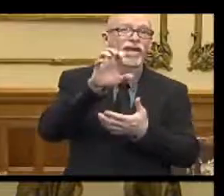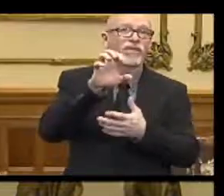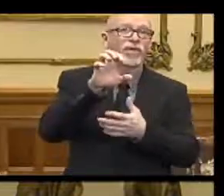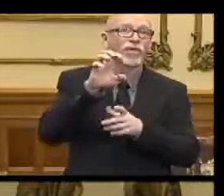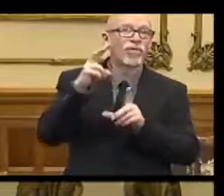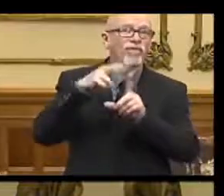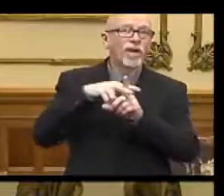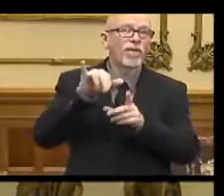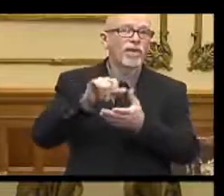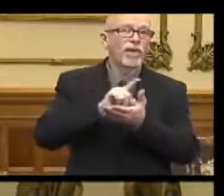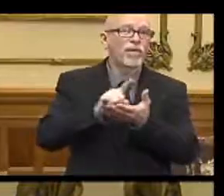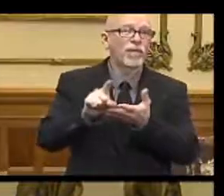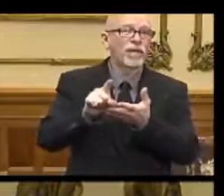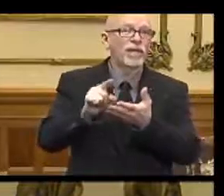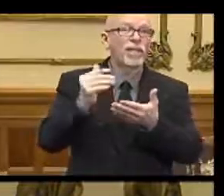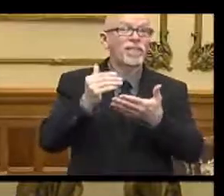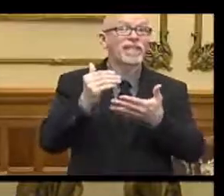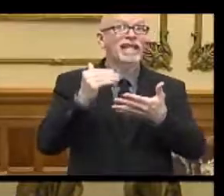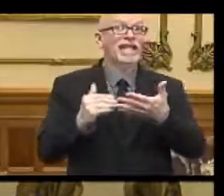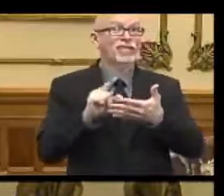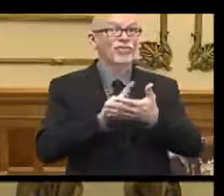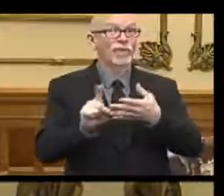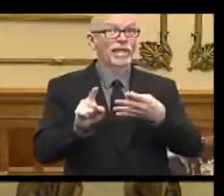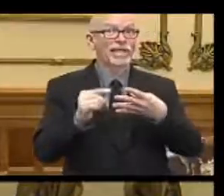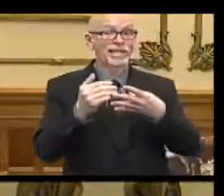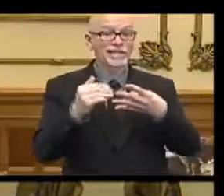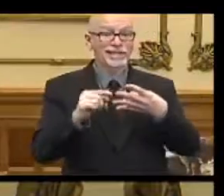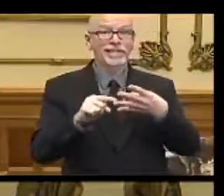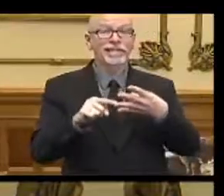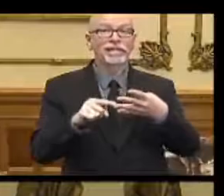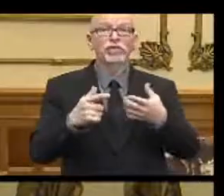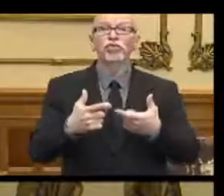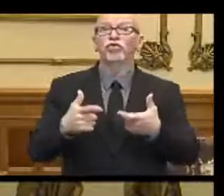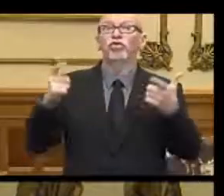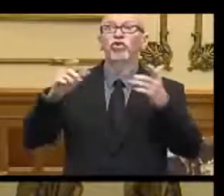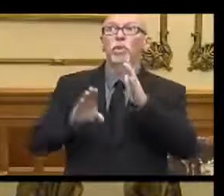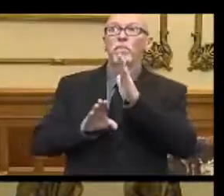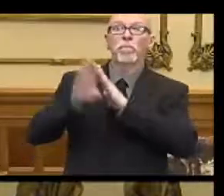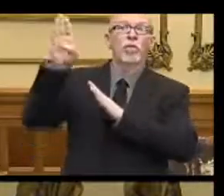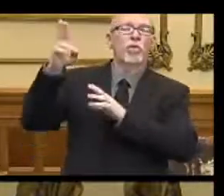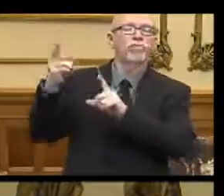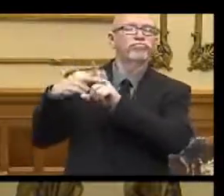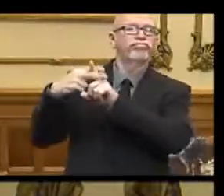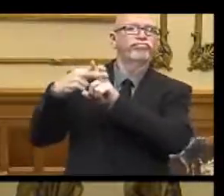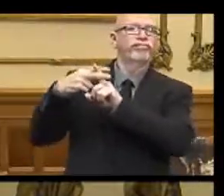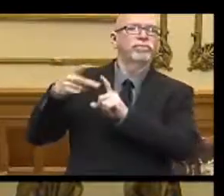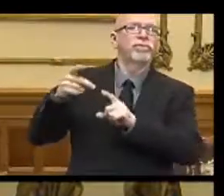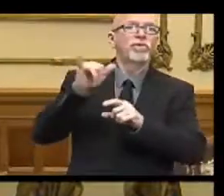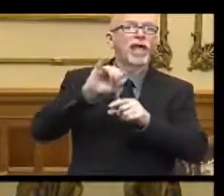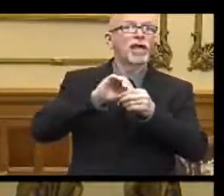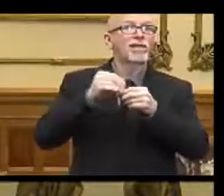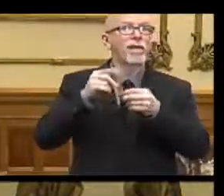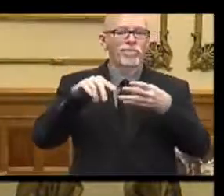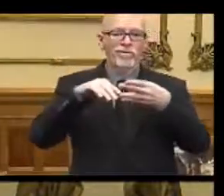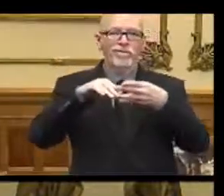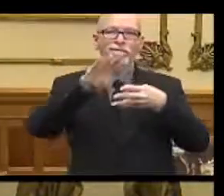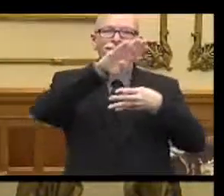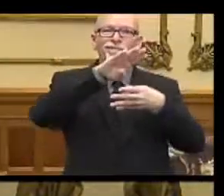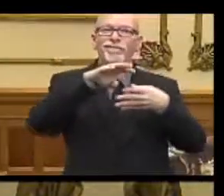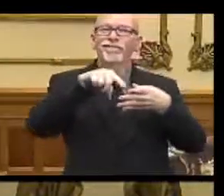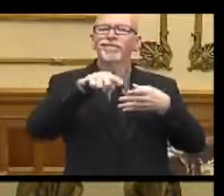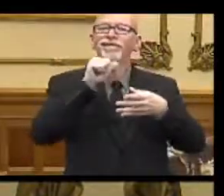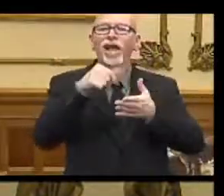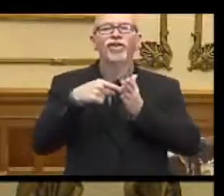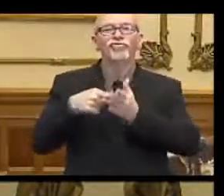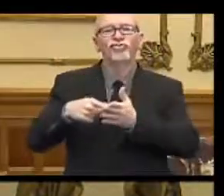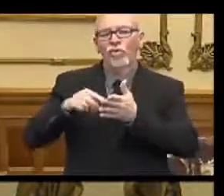that week. But then the following week was when we saw the huge surge. So that number only captures the week before. It